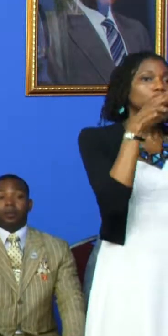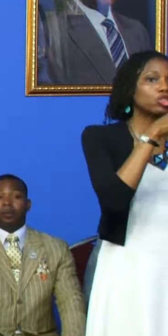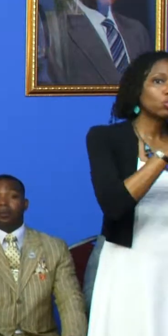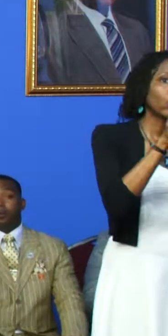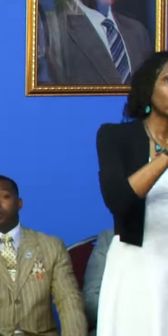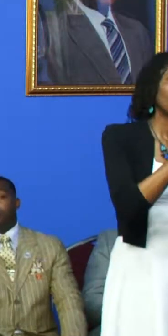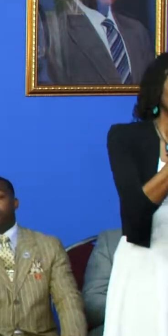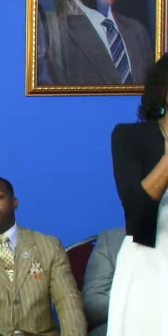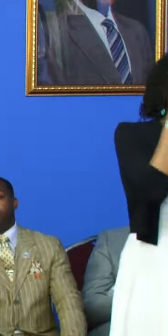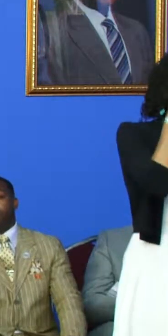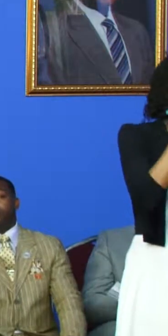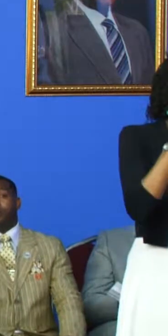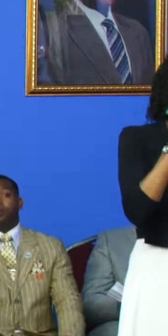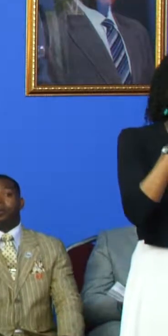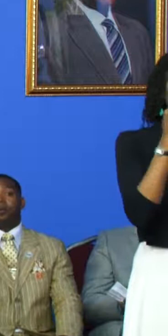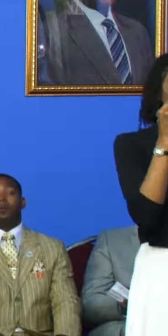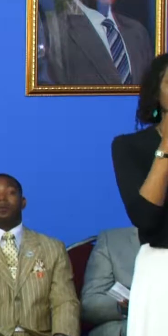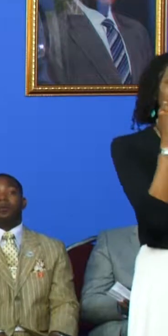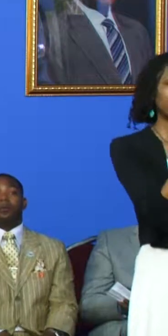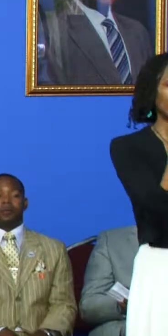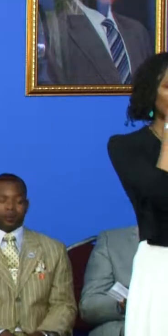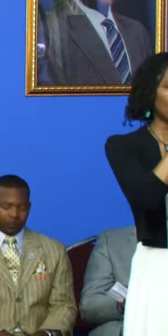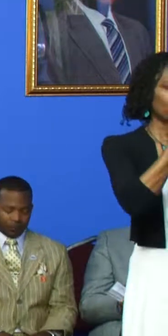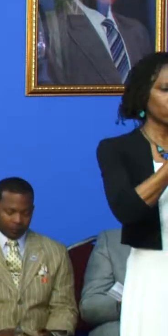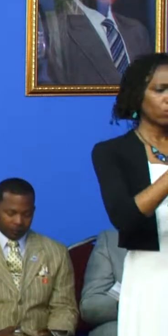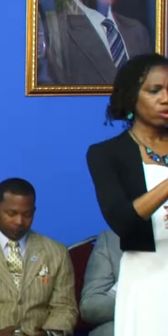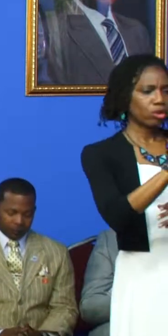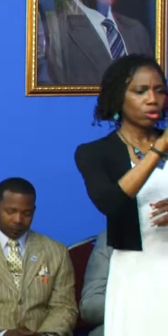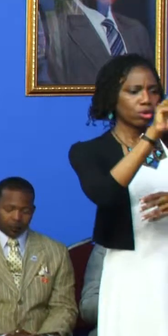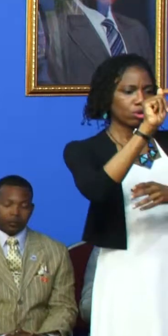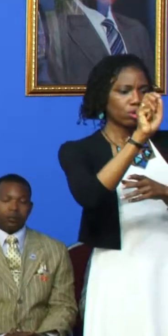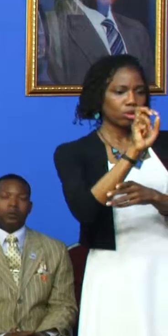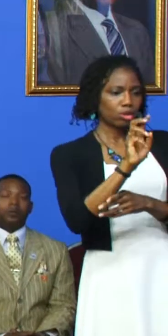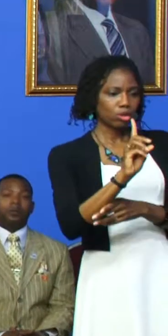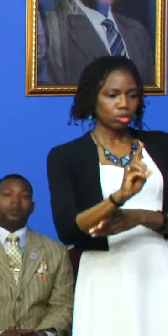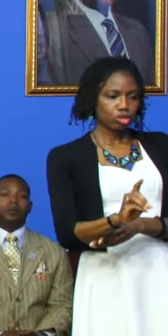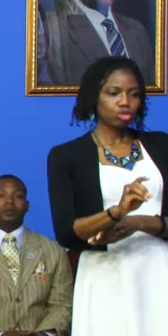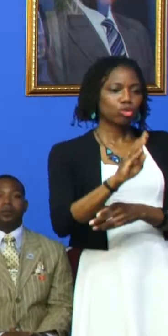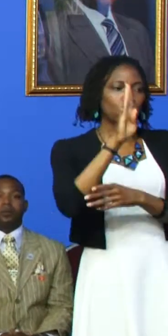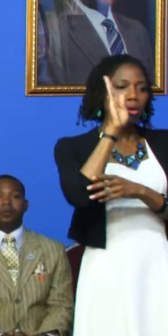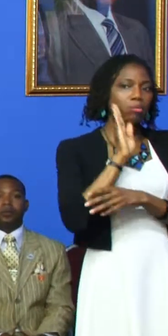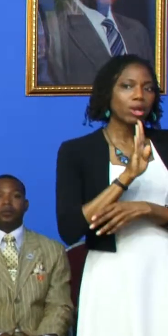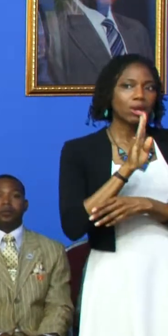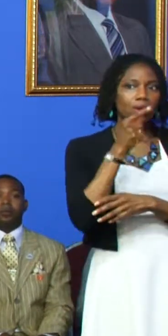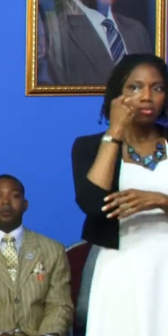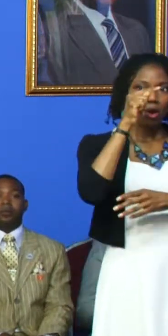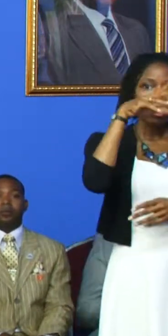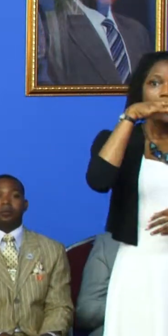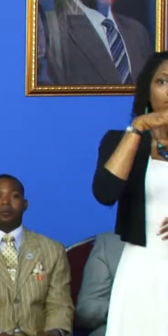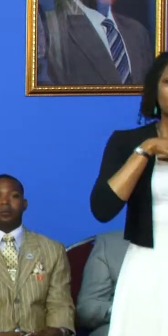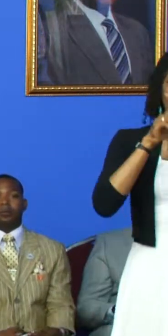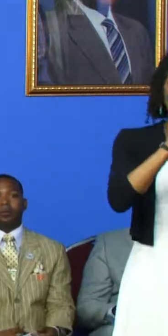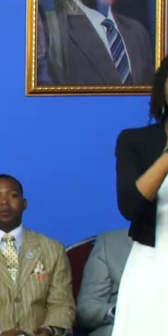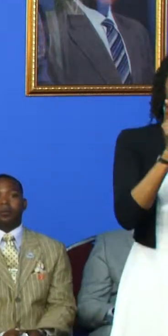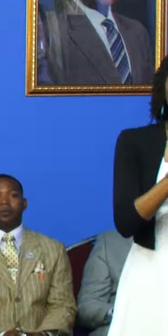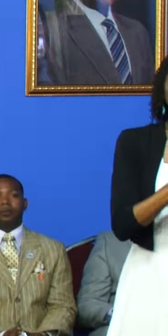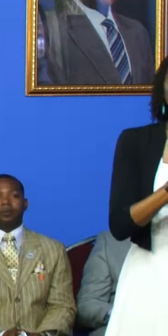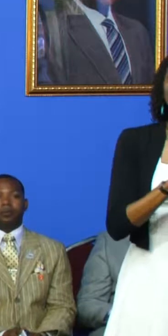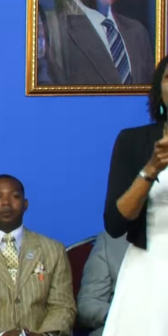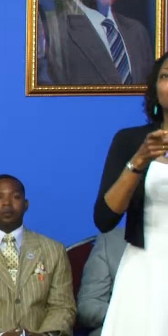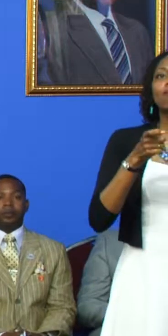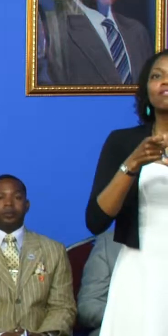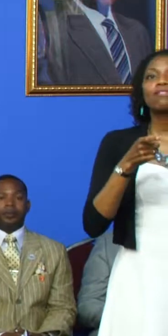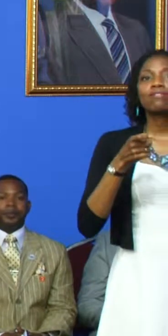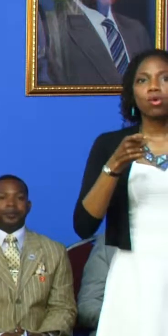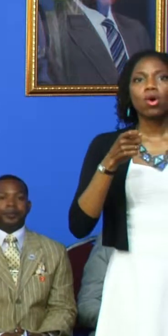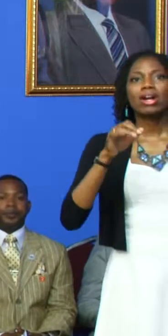funeral services for Mrs. Gertrude Brown, the mother-in-law, Reverend Jesse Jackson, who I knew her all my life. So I